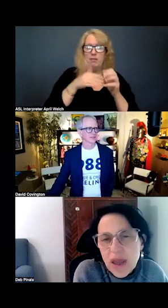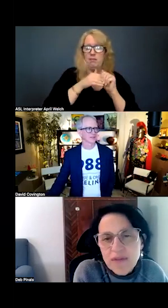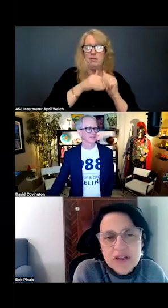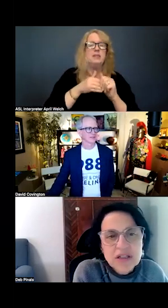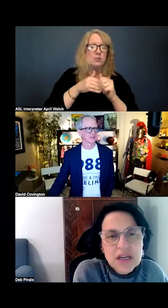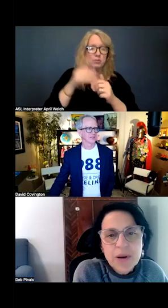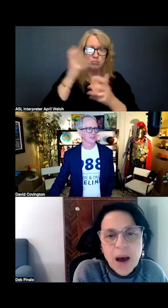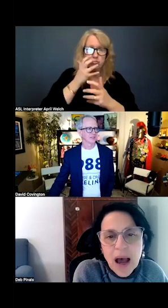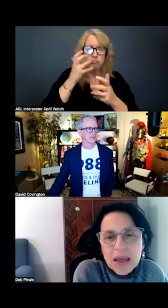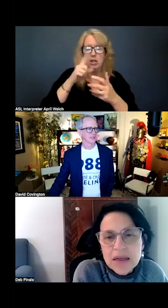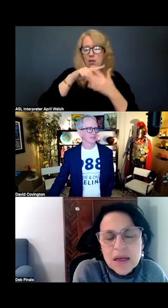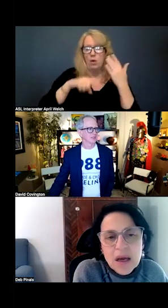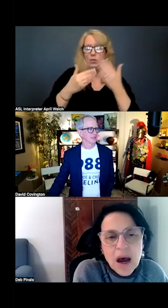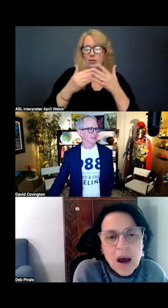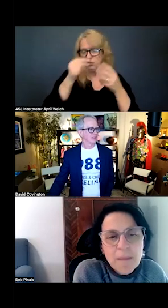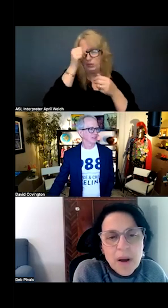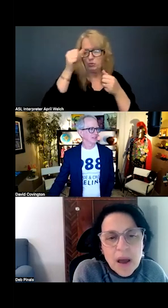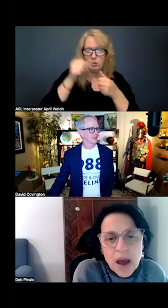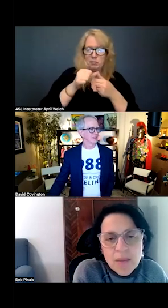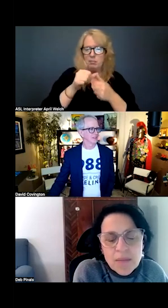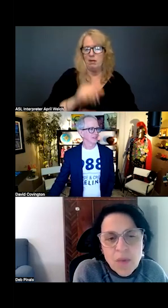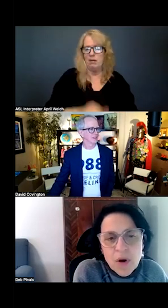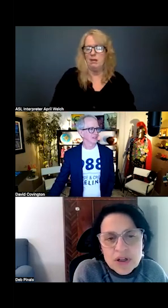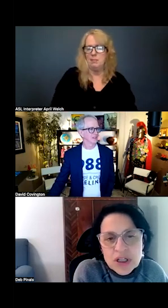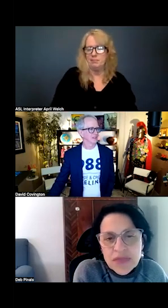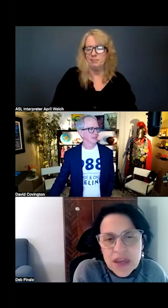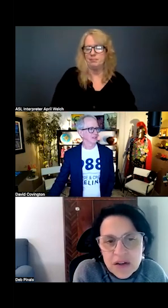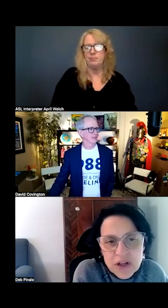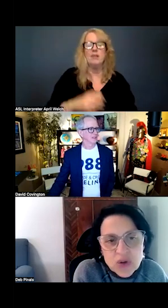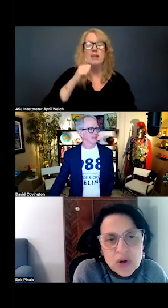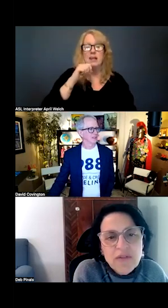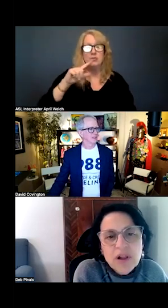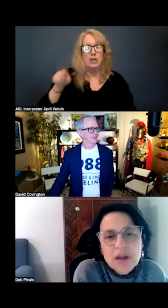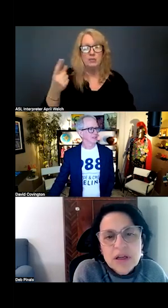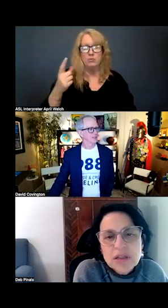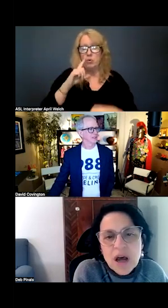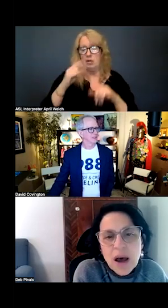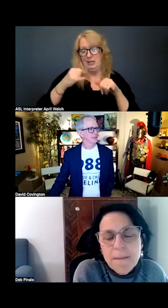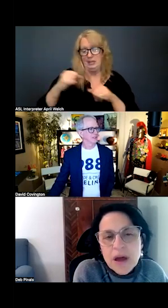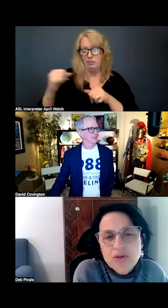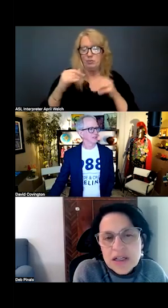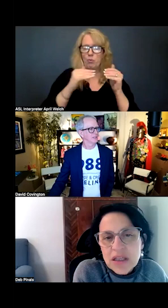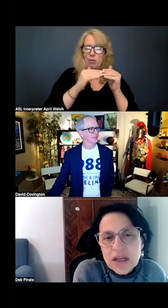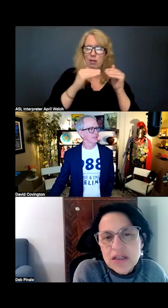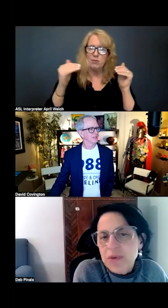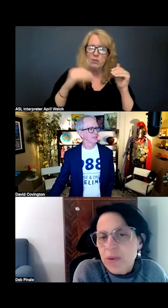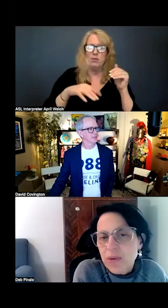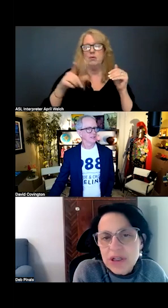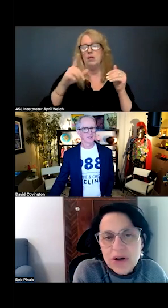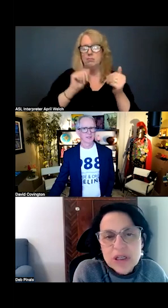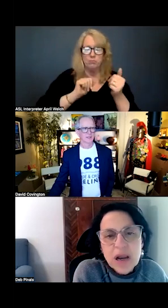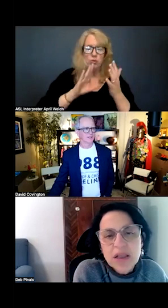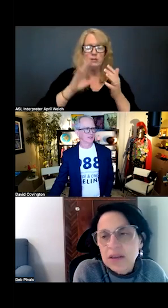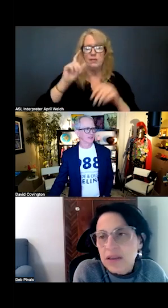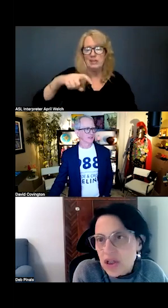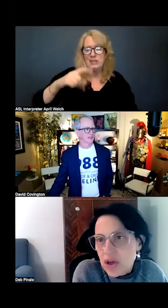we have to keep in mind more than just at the individual level is addressing the needs of people with